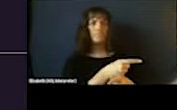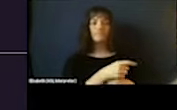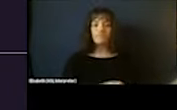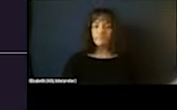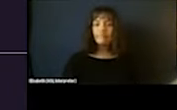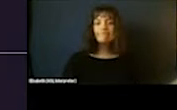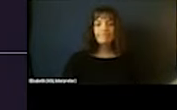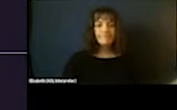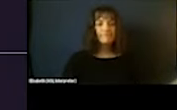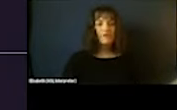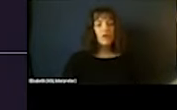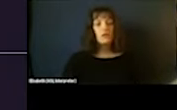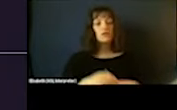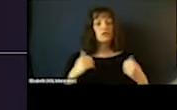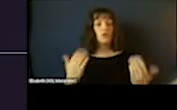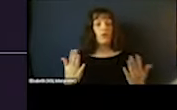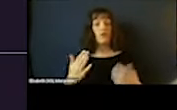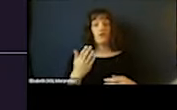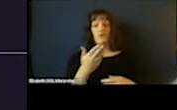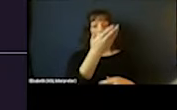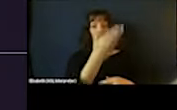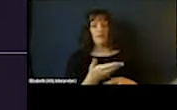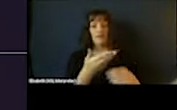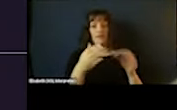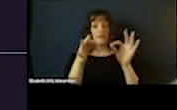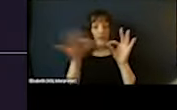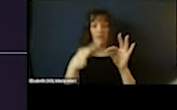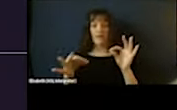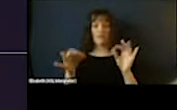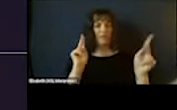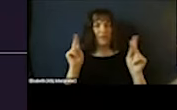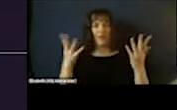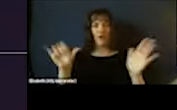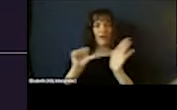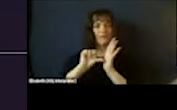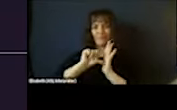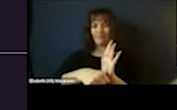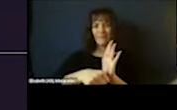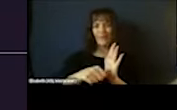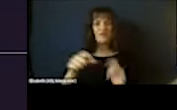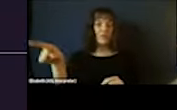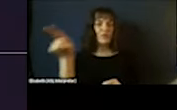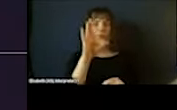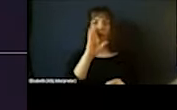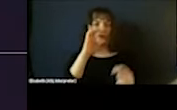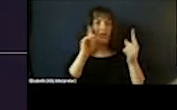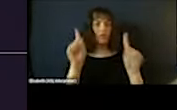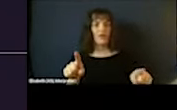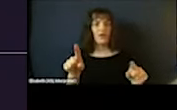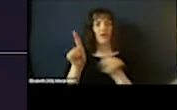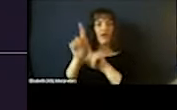Okay. And so this has been said a couple of times today, but I think you'll all agree with this, that astronomy is traditionally a really,